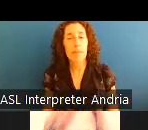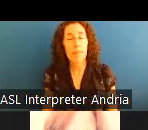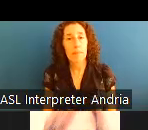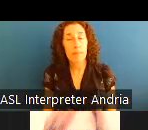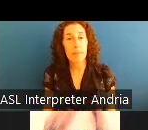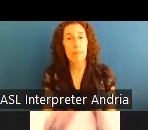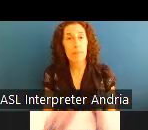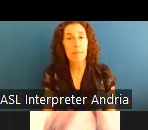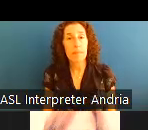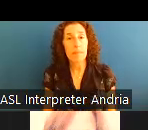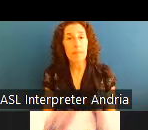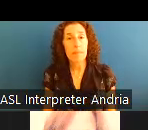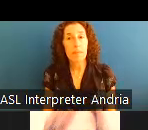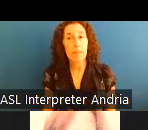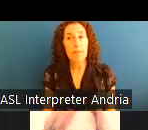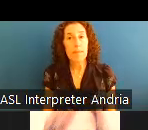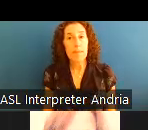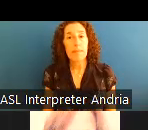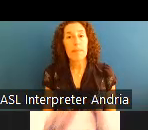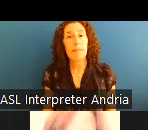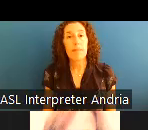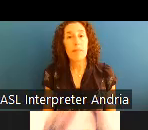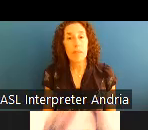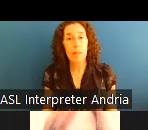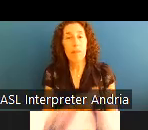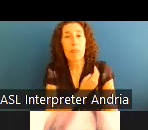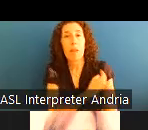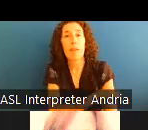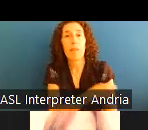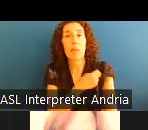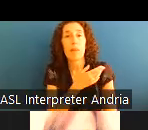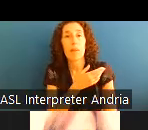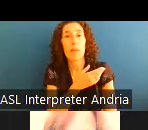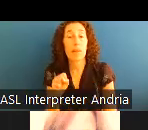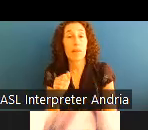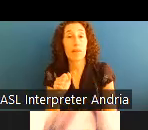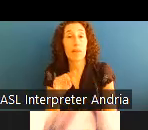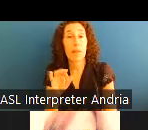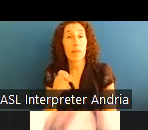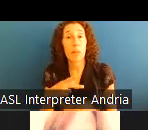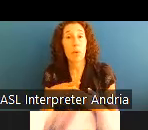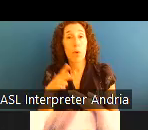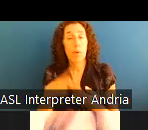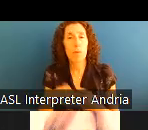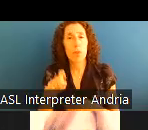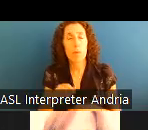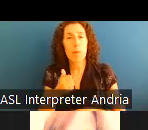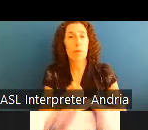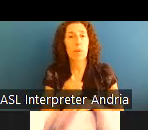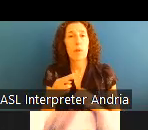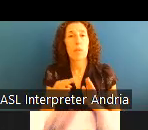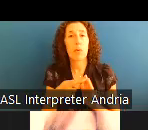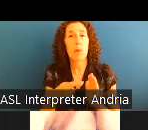SAFE hospital or the hospital with the SAFE program should have a protocol in place in which an advocate